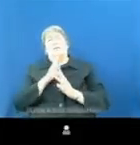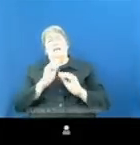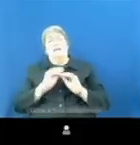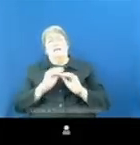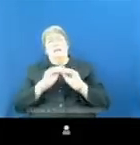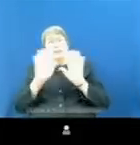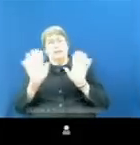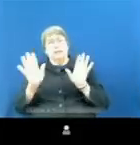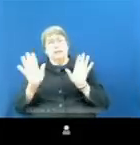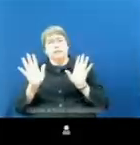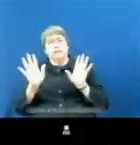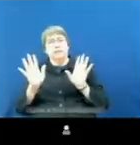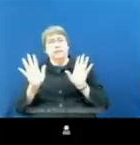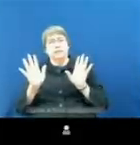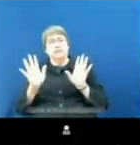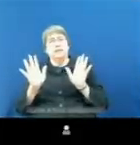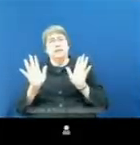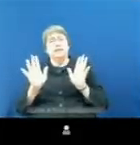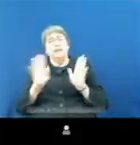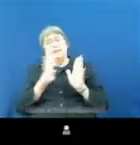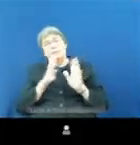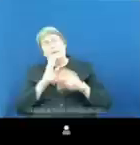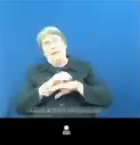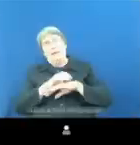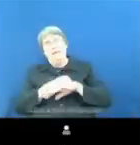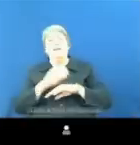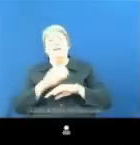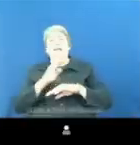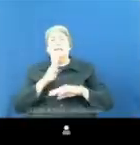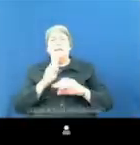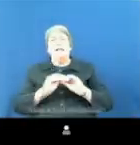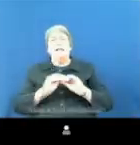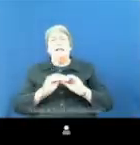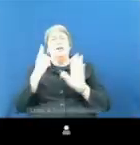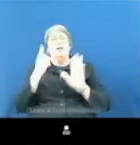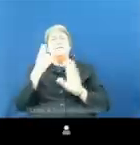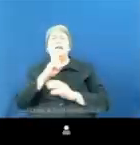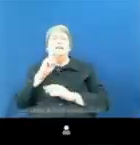it's English, the ability to articulate for a deaf interpreter specialist.